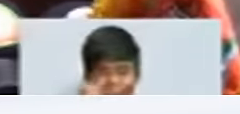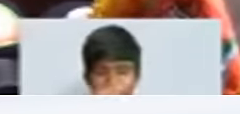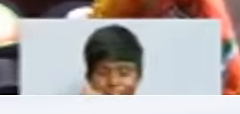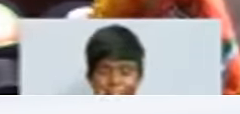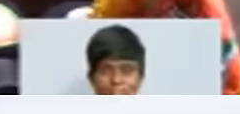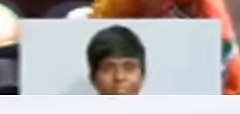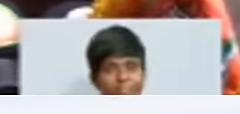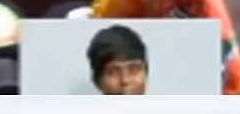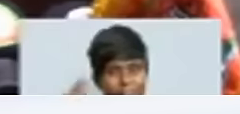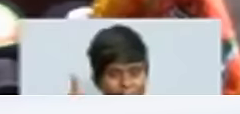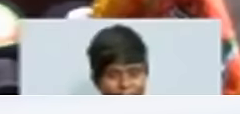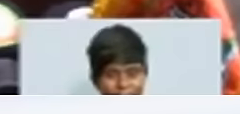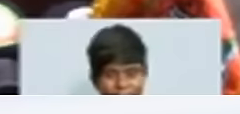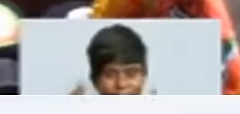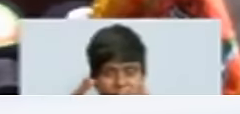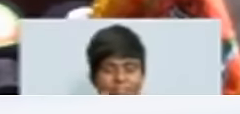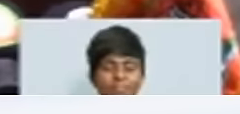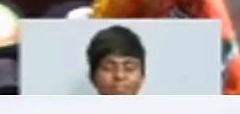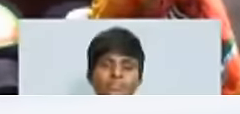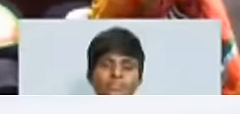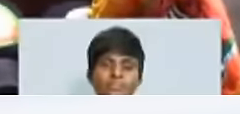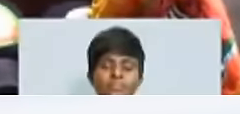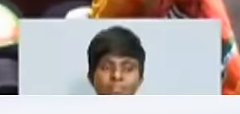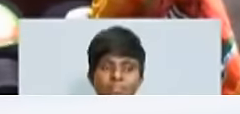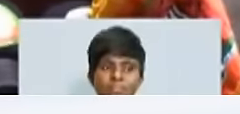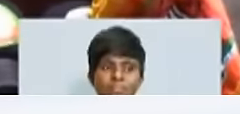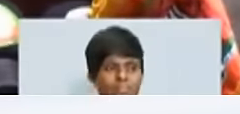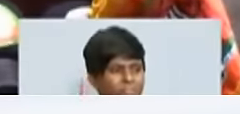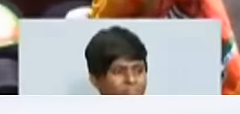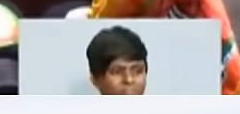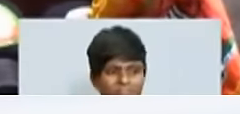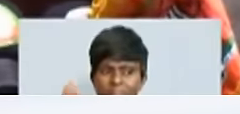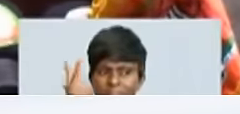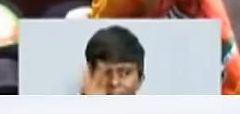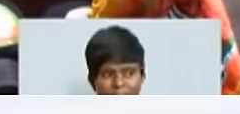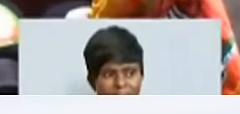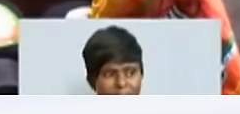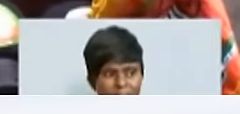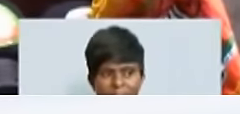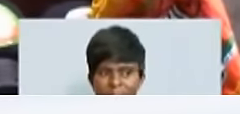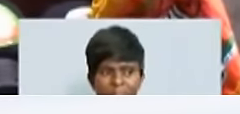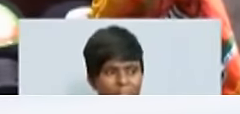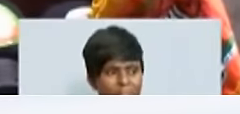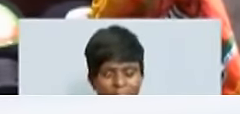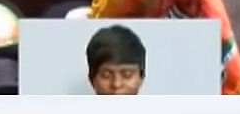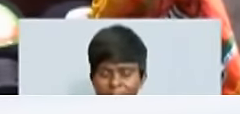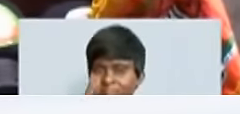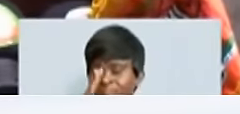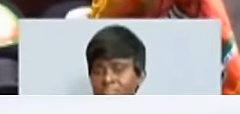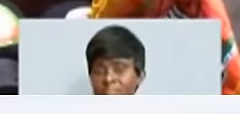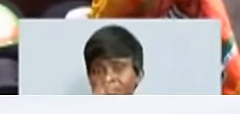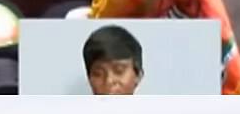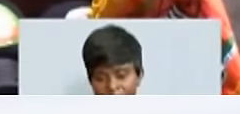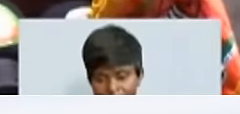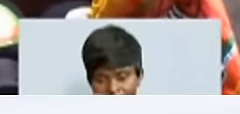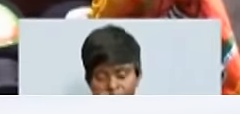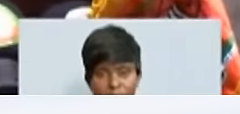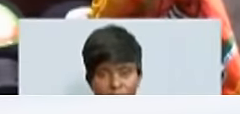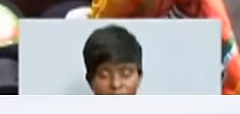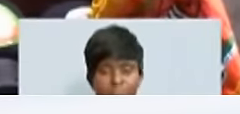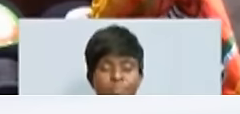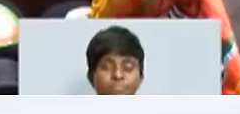certainty, for higher productivity. We can't do this alone, Madam Speaker. We need to do it